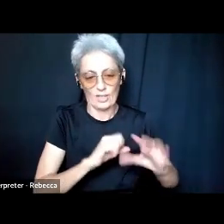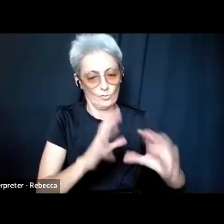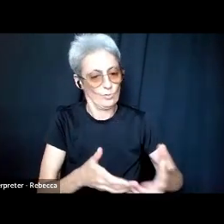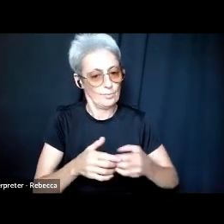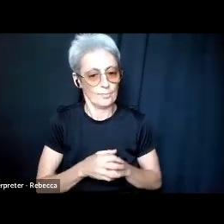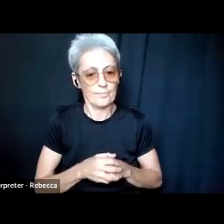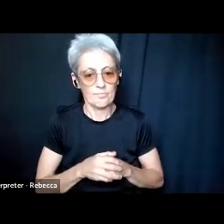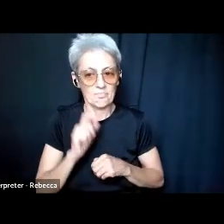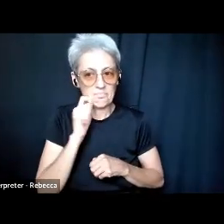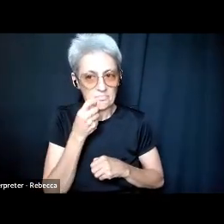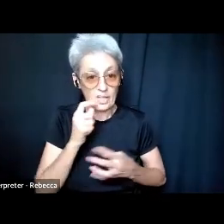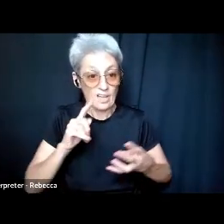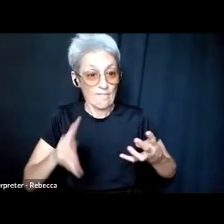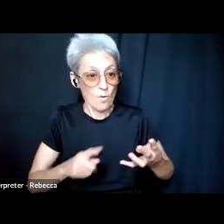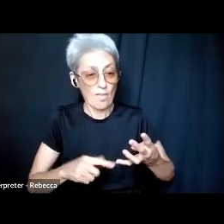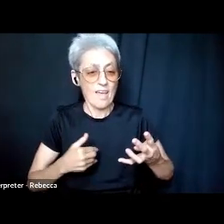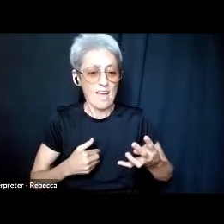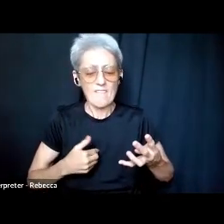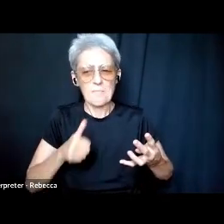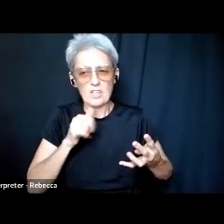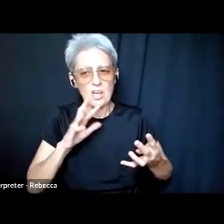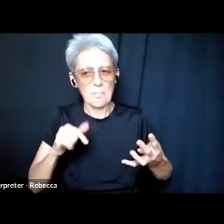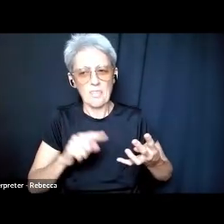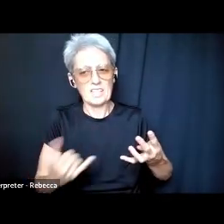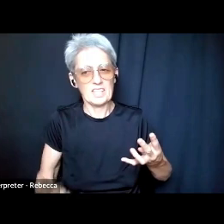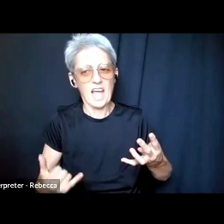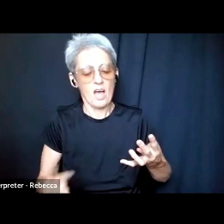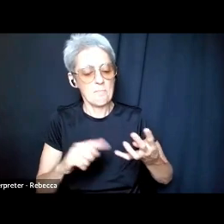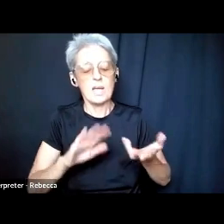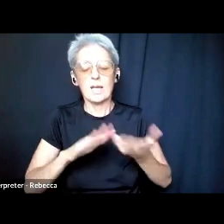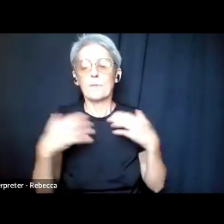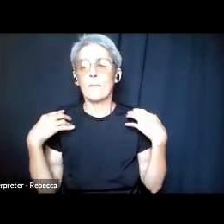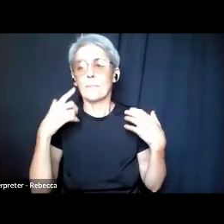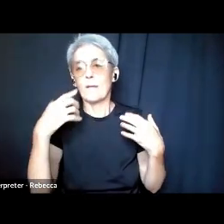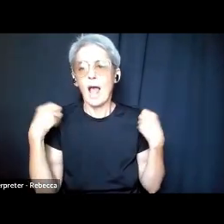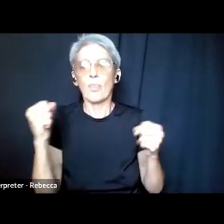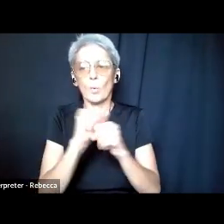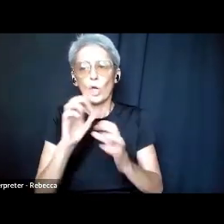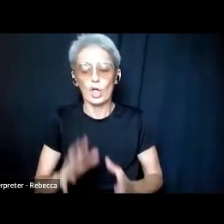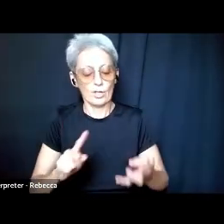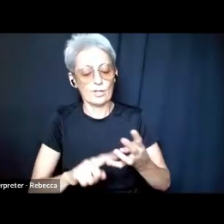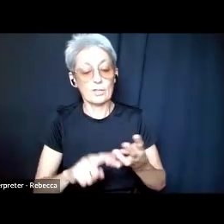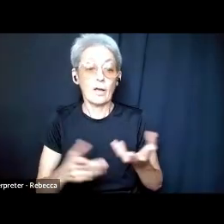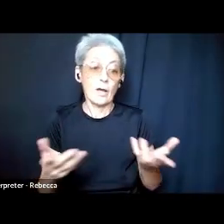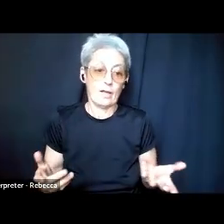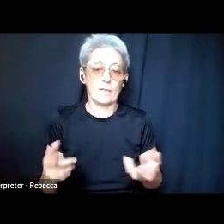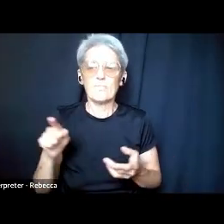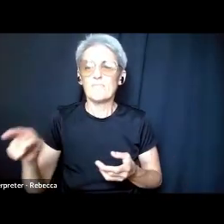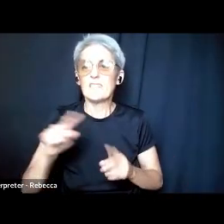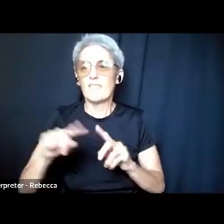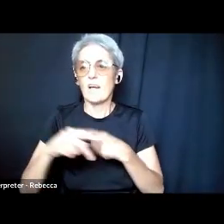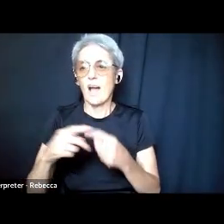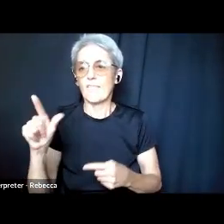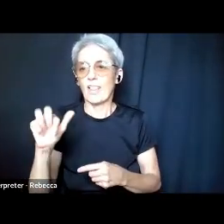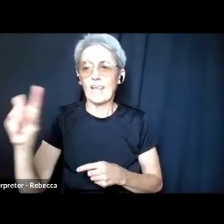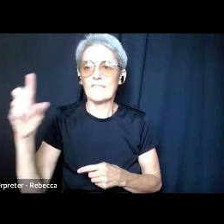I won't be talking about, but it's community health workers. And in a sense, community health workers have a different kind of lived experience. They're lived